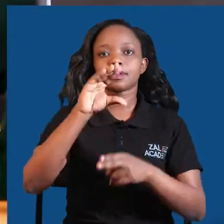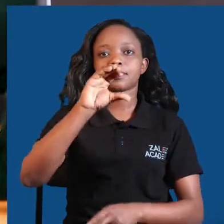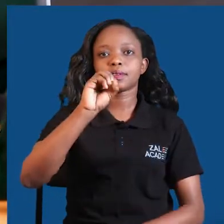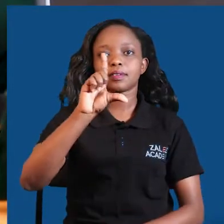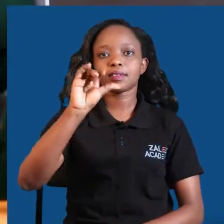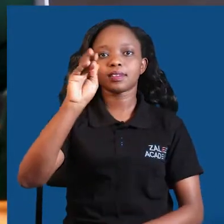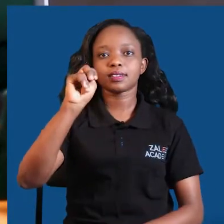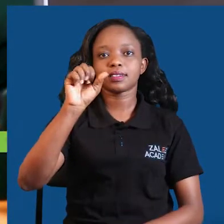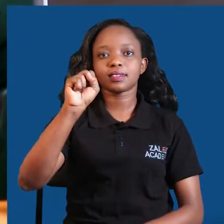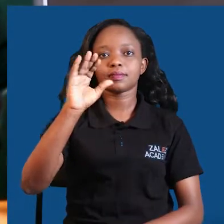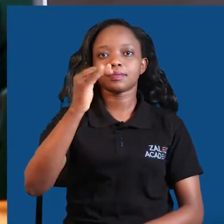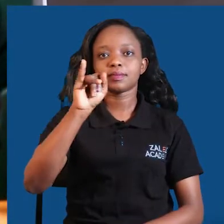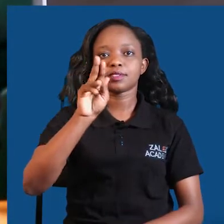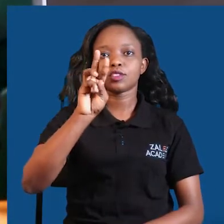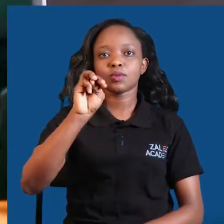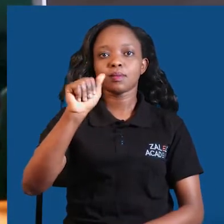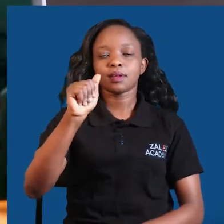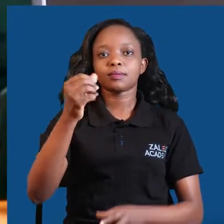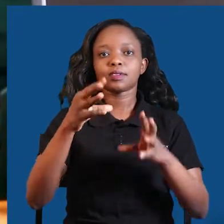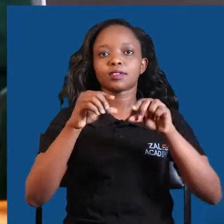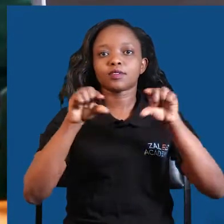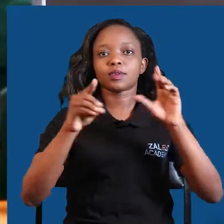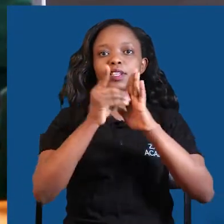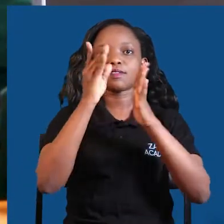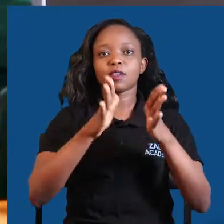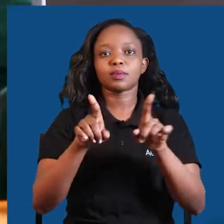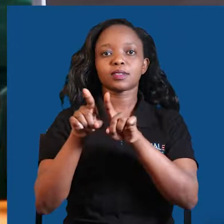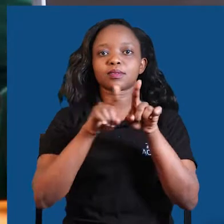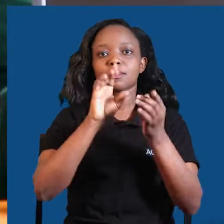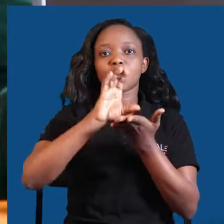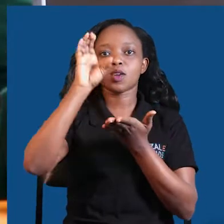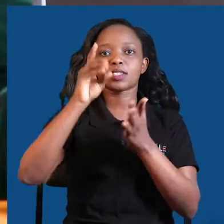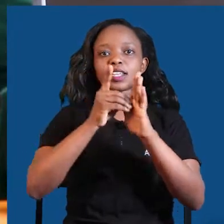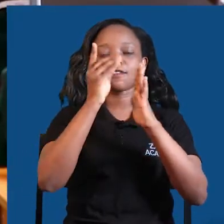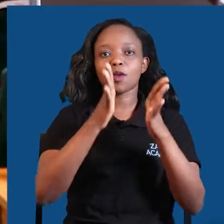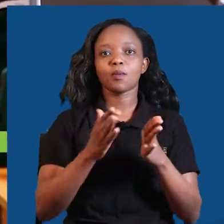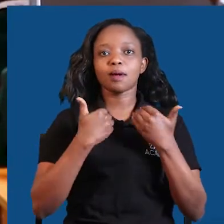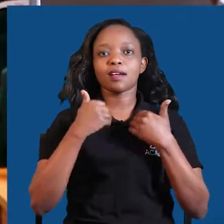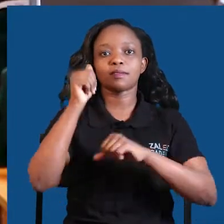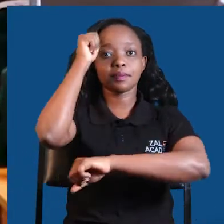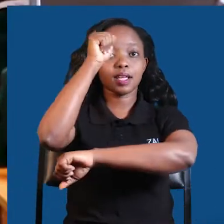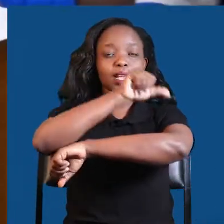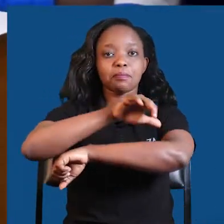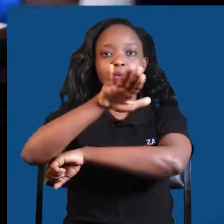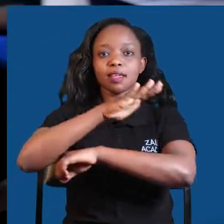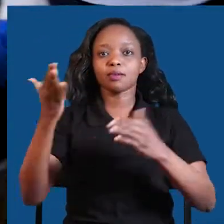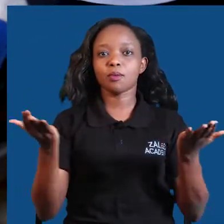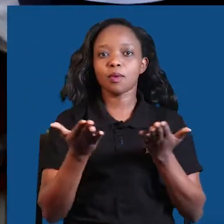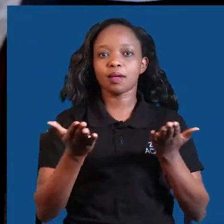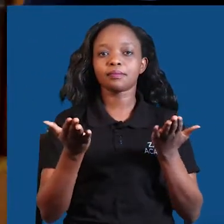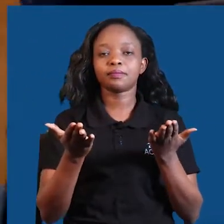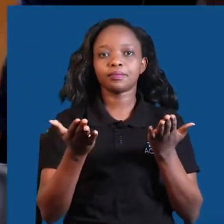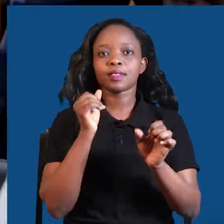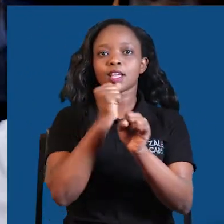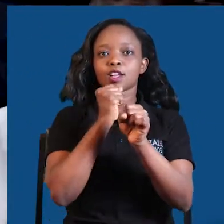I'm Collins Juma by name, software developer and also content developer. We have the academic side where